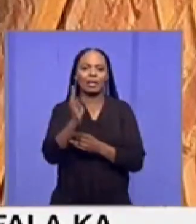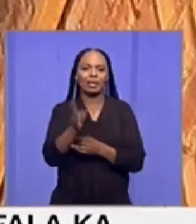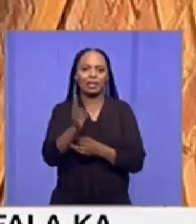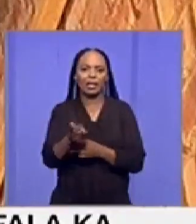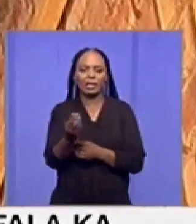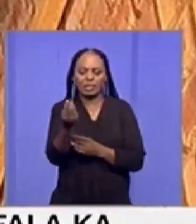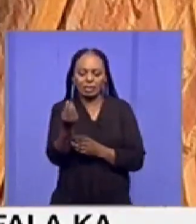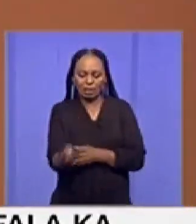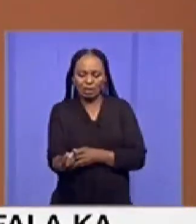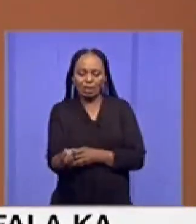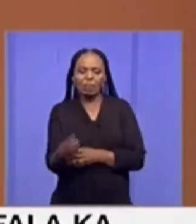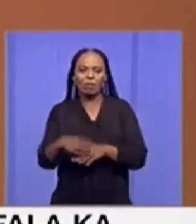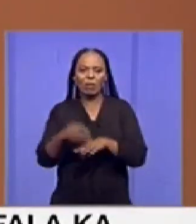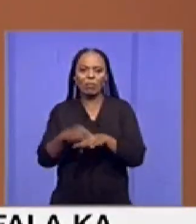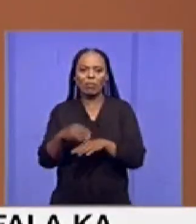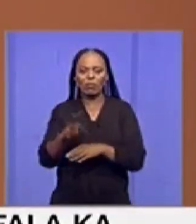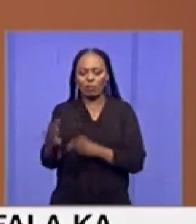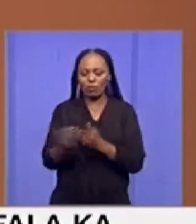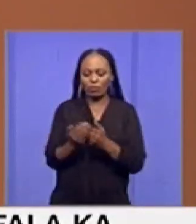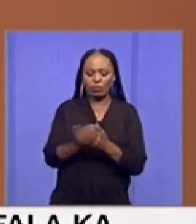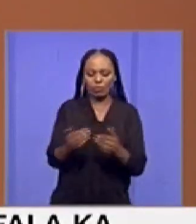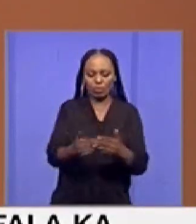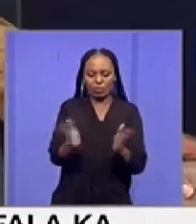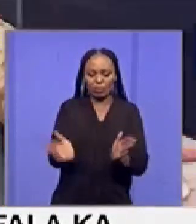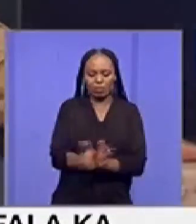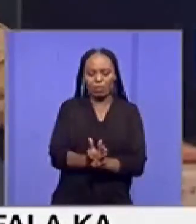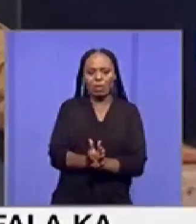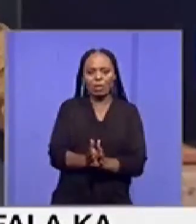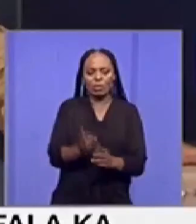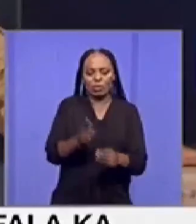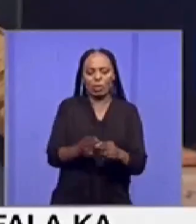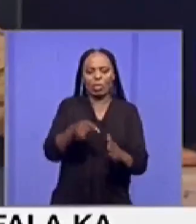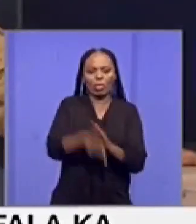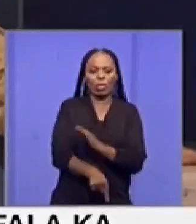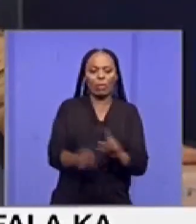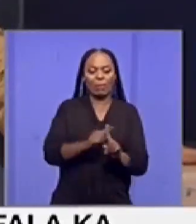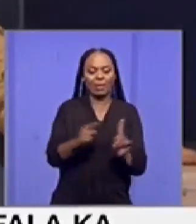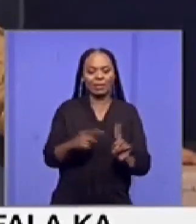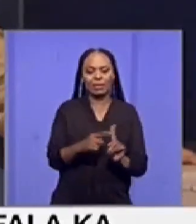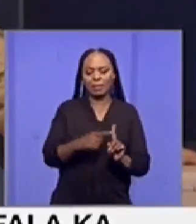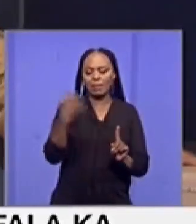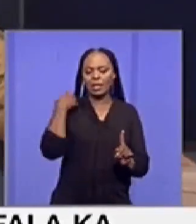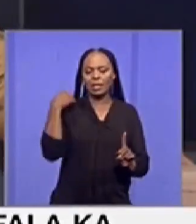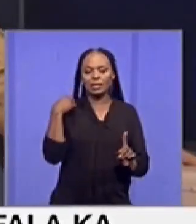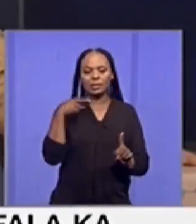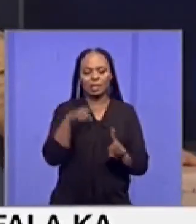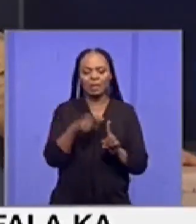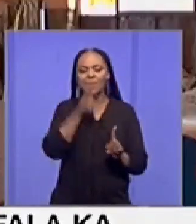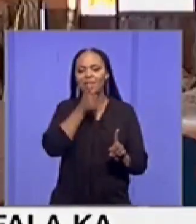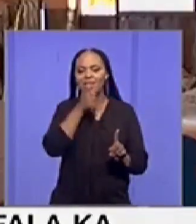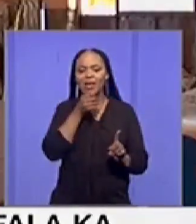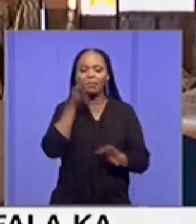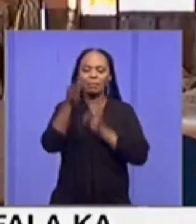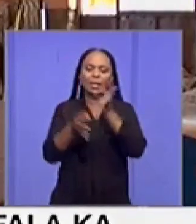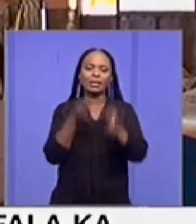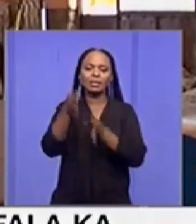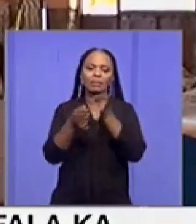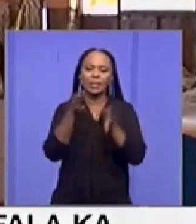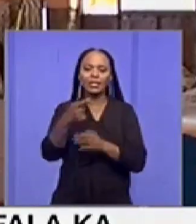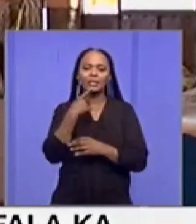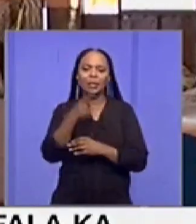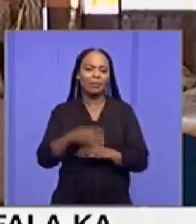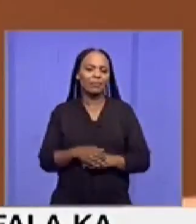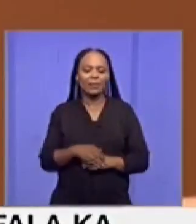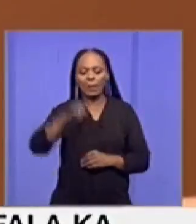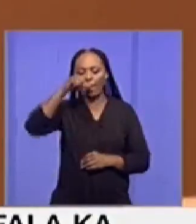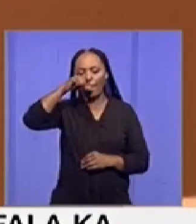kgauswi le ntlwana ya boithomelo ya molete. E fela tona o hlakišitše gore lehu la morutwana wa sekolo sa digotlane